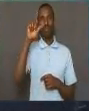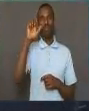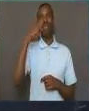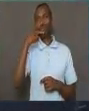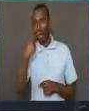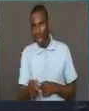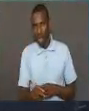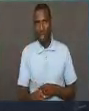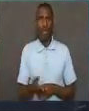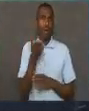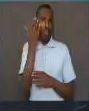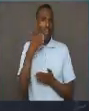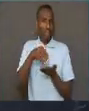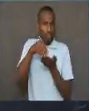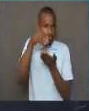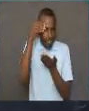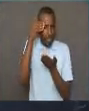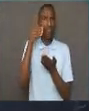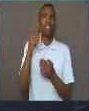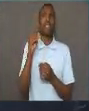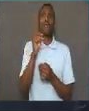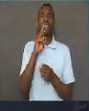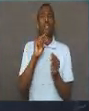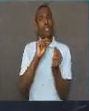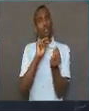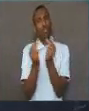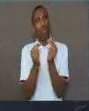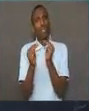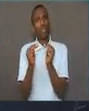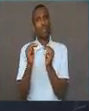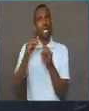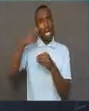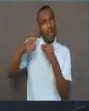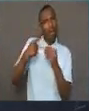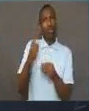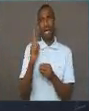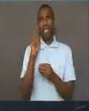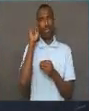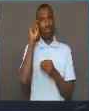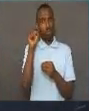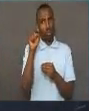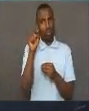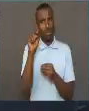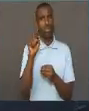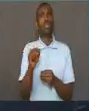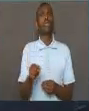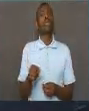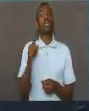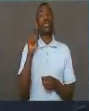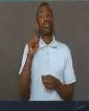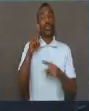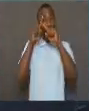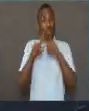Earlier, we learned that the moment about a point varies